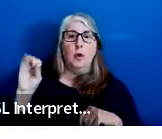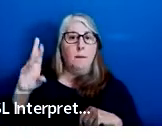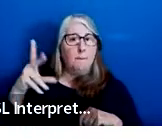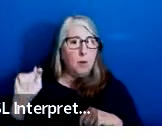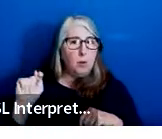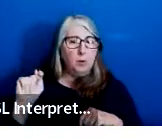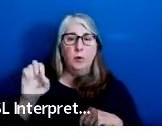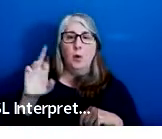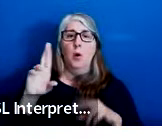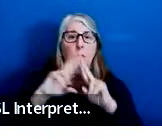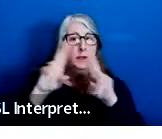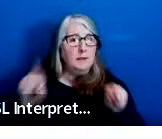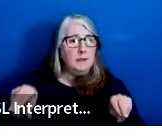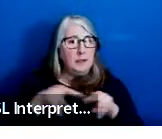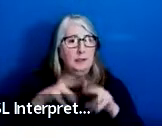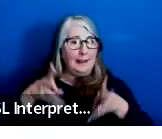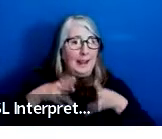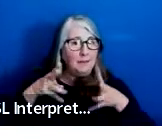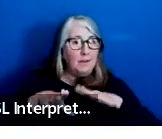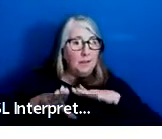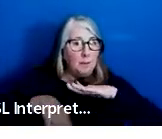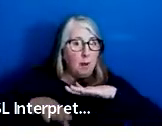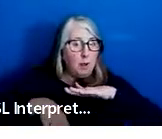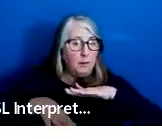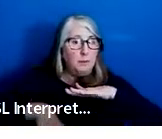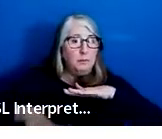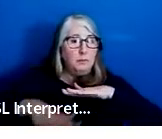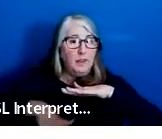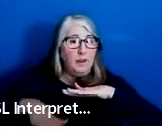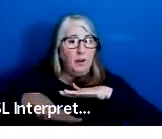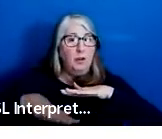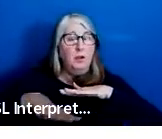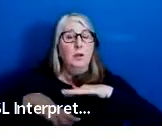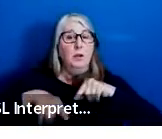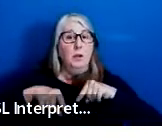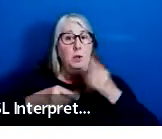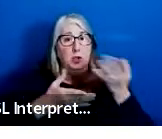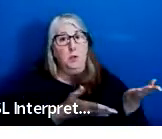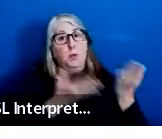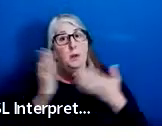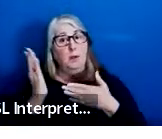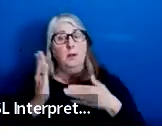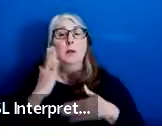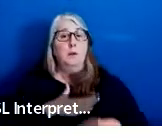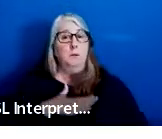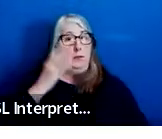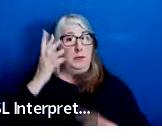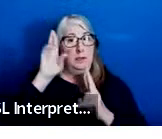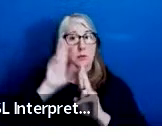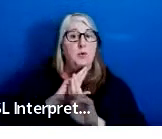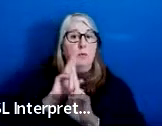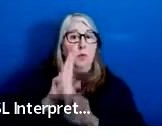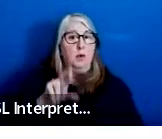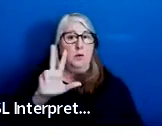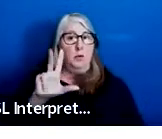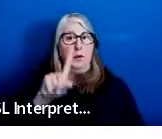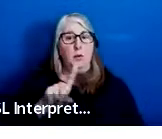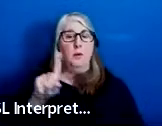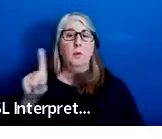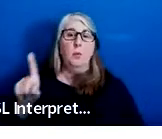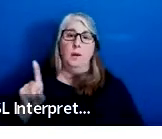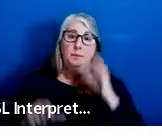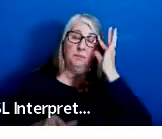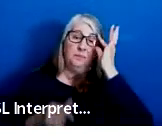or recycling left in the bottom of the container, when you go to pull it back in, please report that to 311. Our haulers